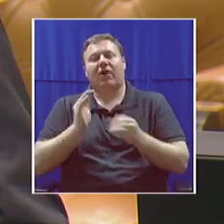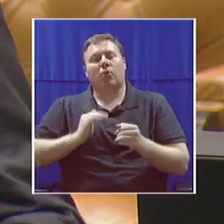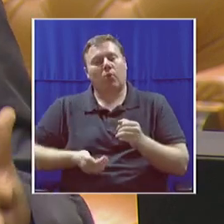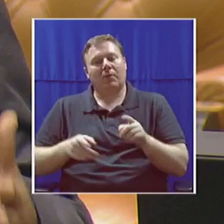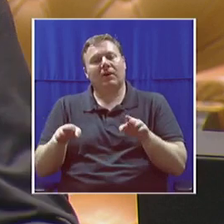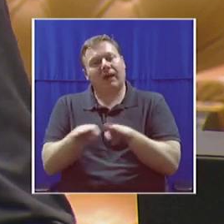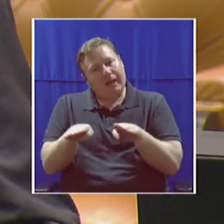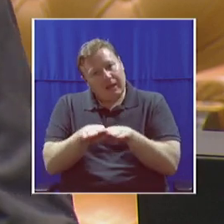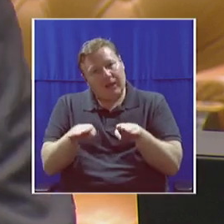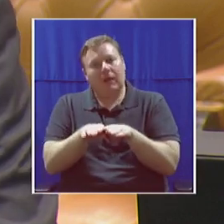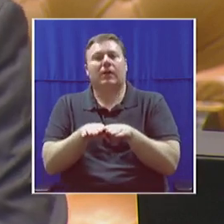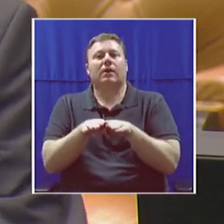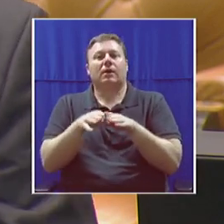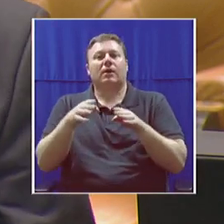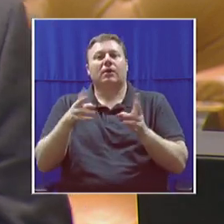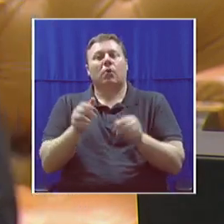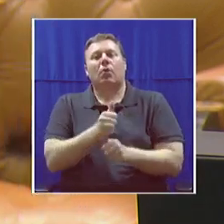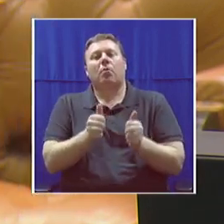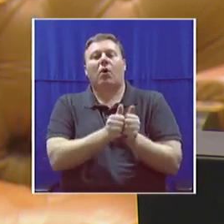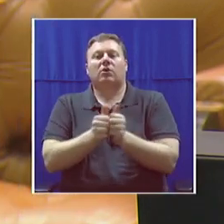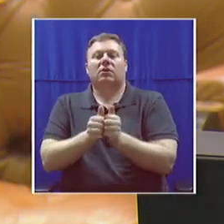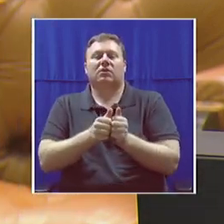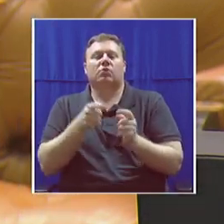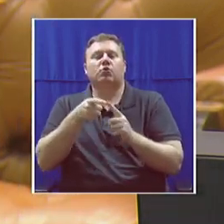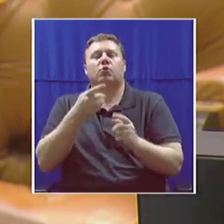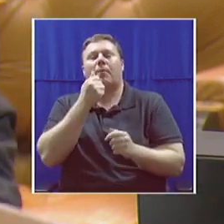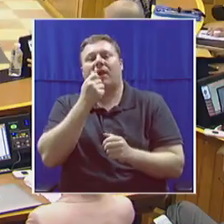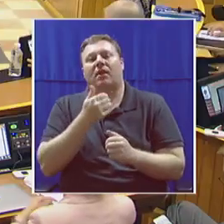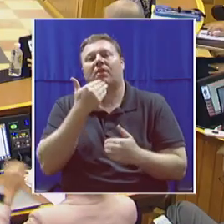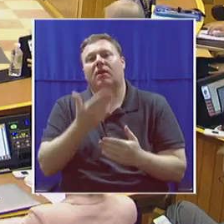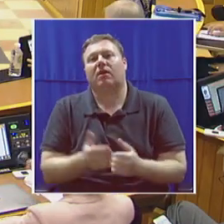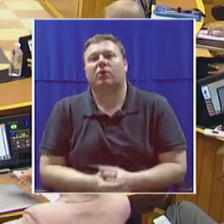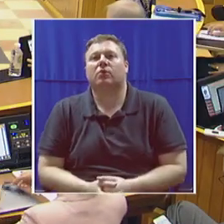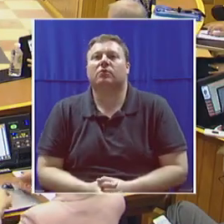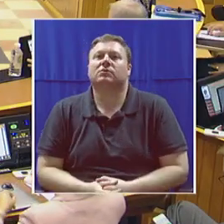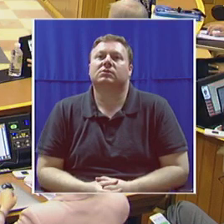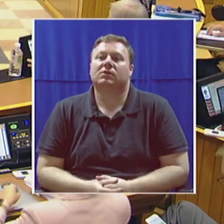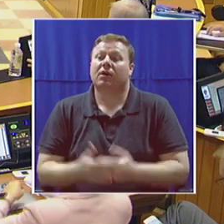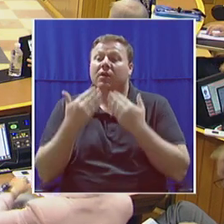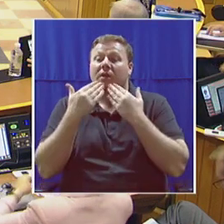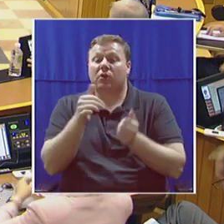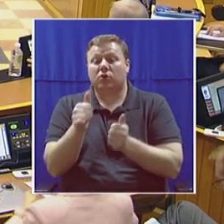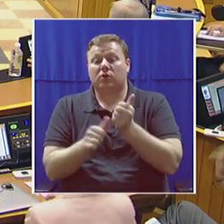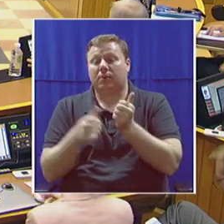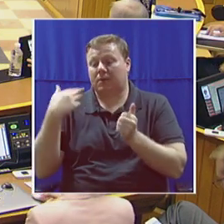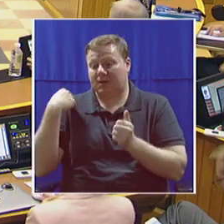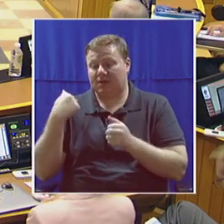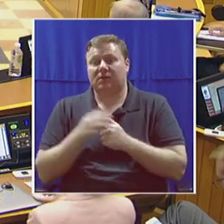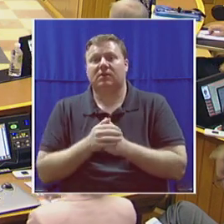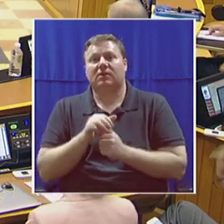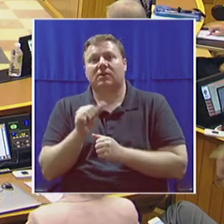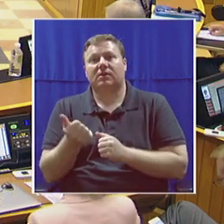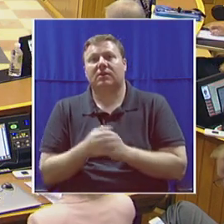Partners to their men folk thank you thank you Deputy Minister the next followup question is to be asked by